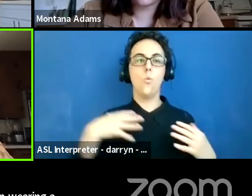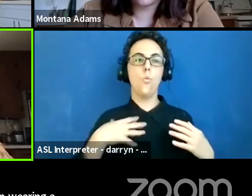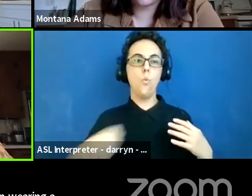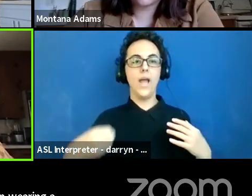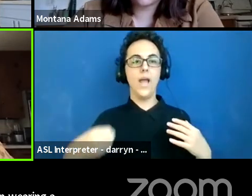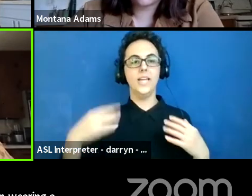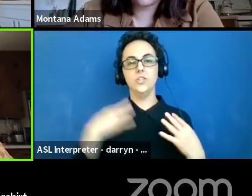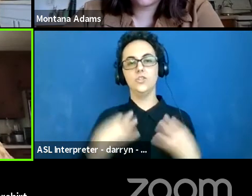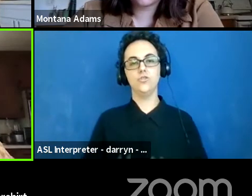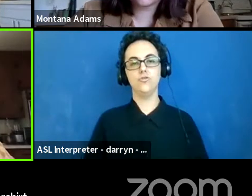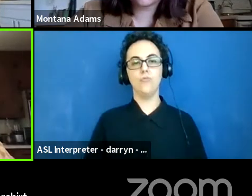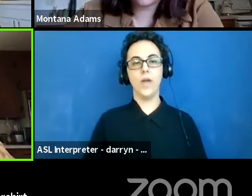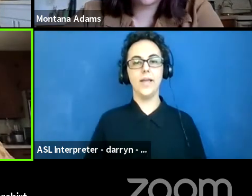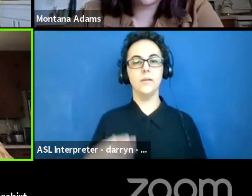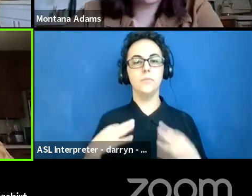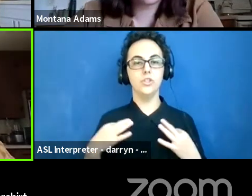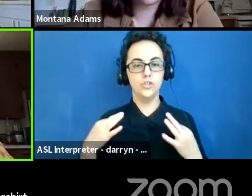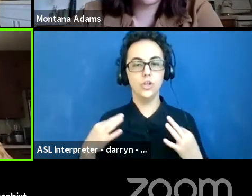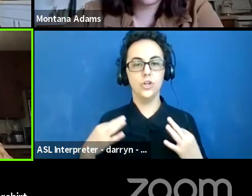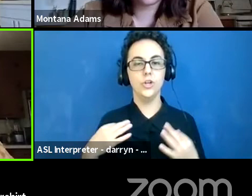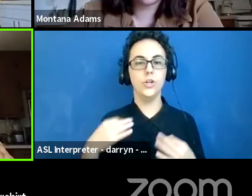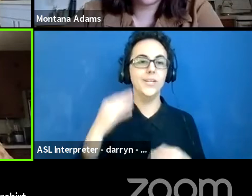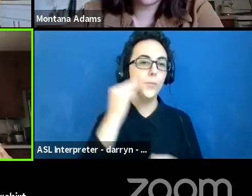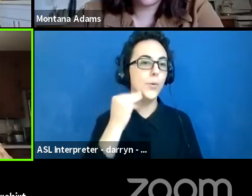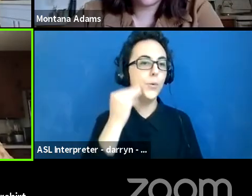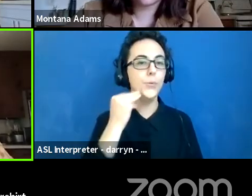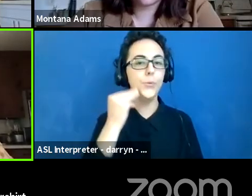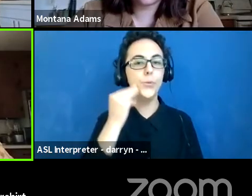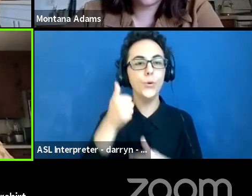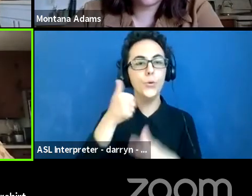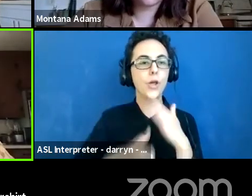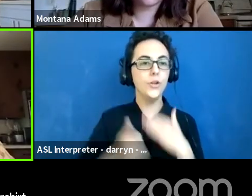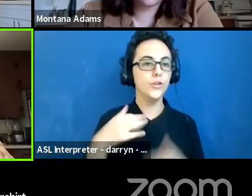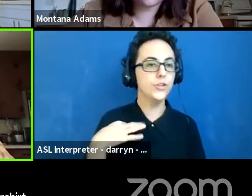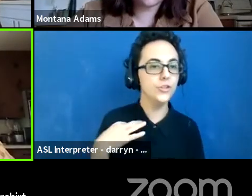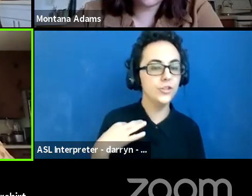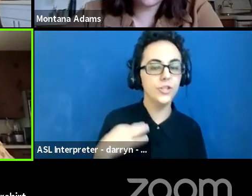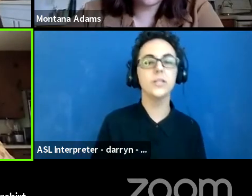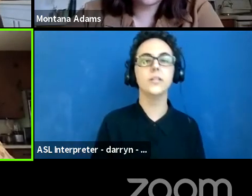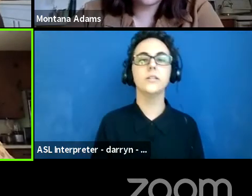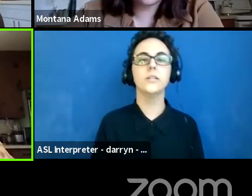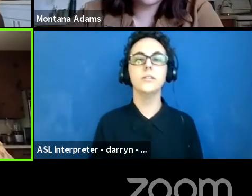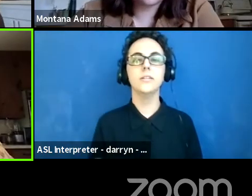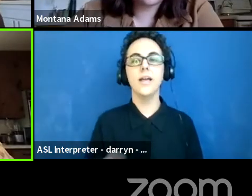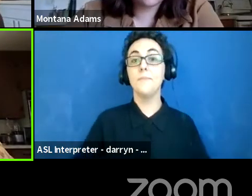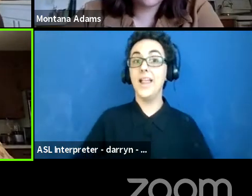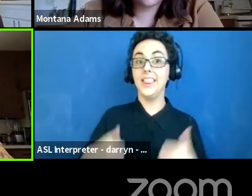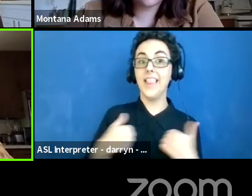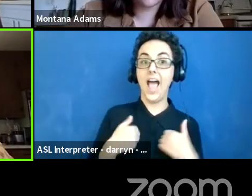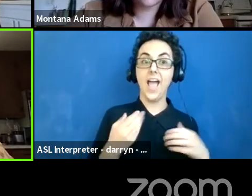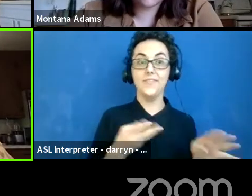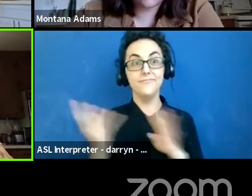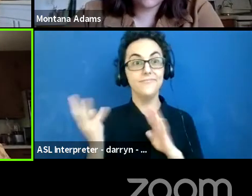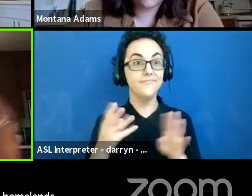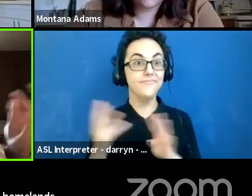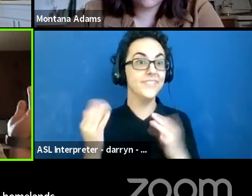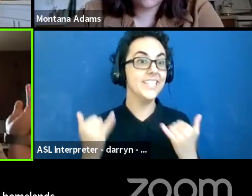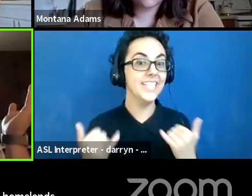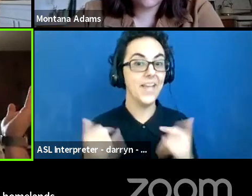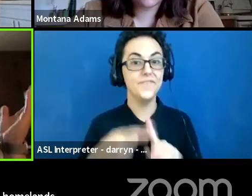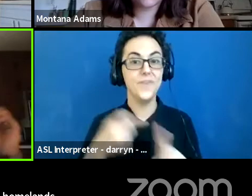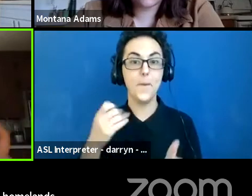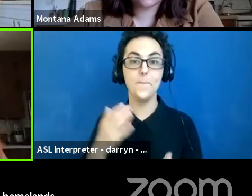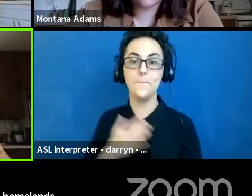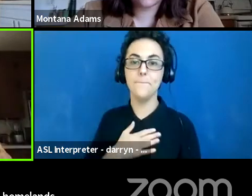maroon undershirt. I am coming to you live today from my ancestral homelands,